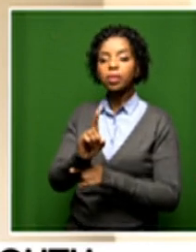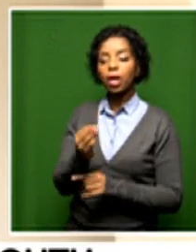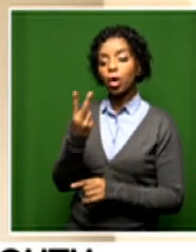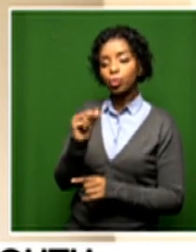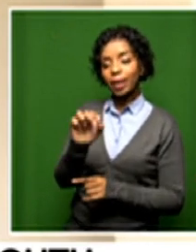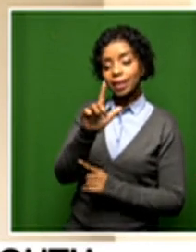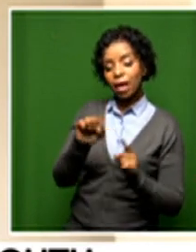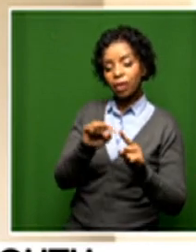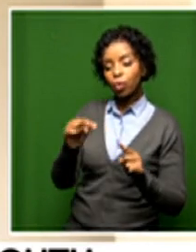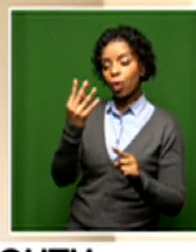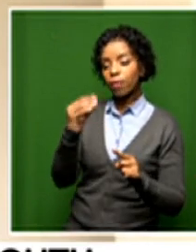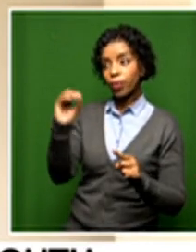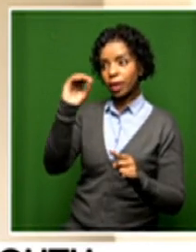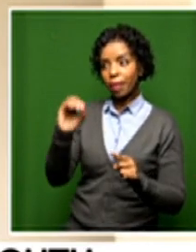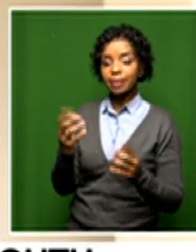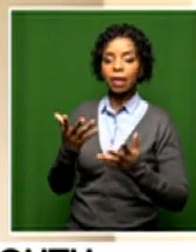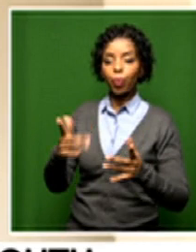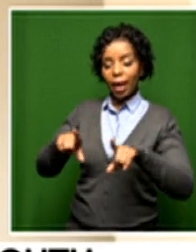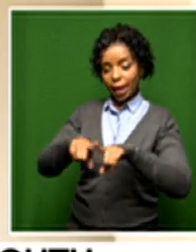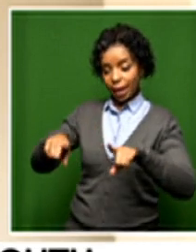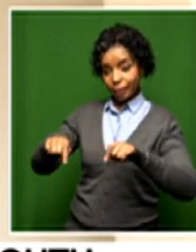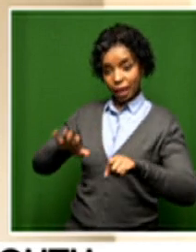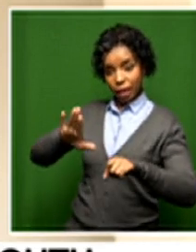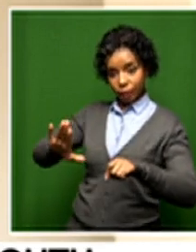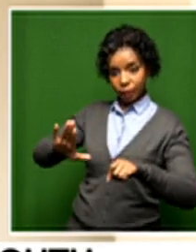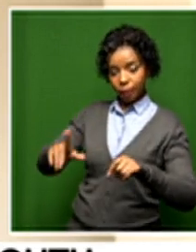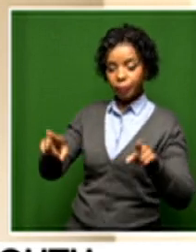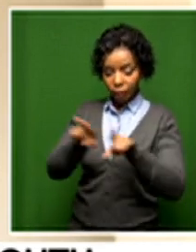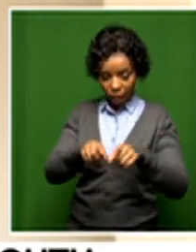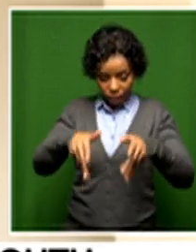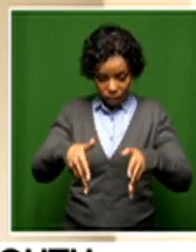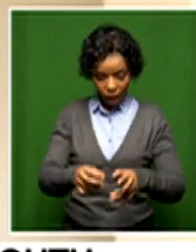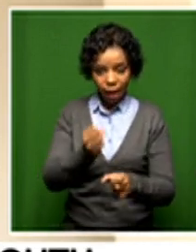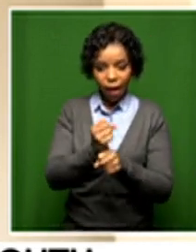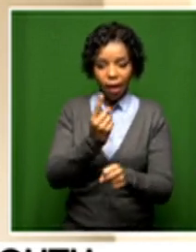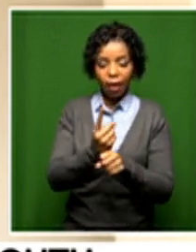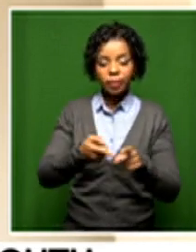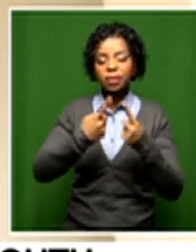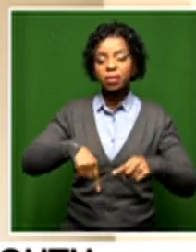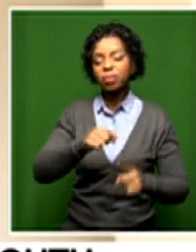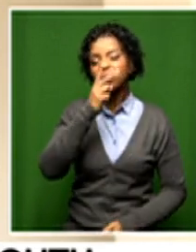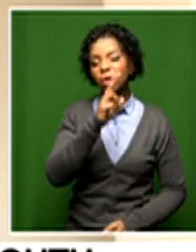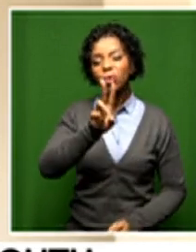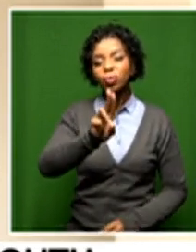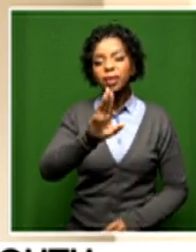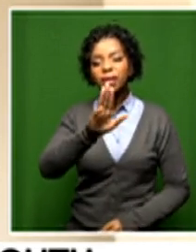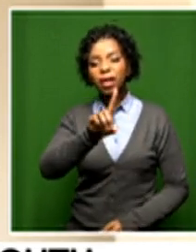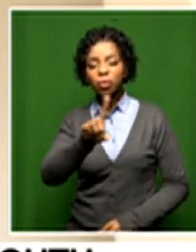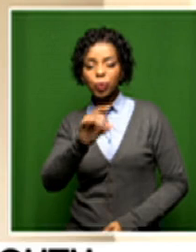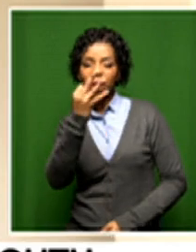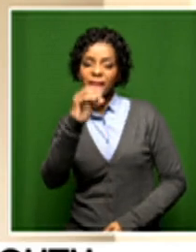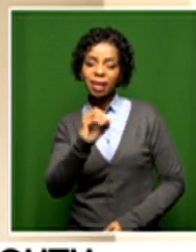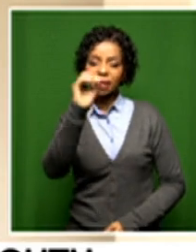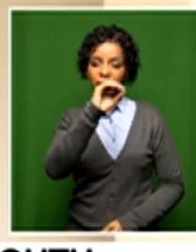Town. We then seen in the Gauteng area about 29 to 30%